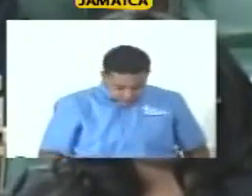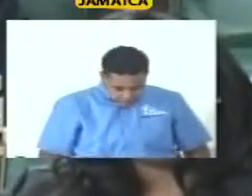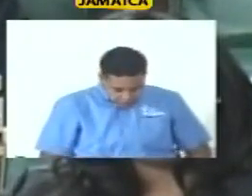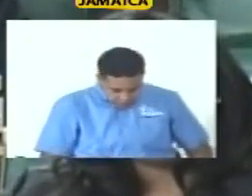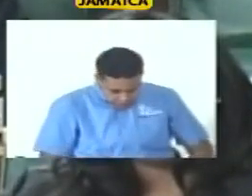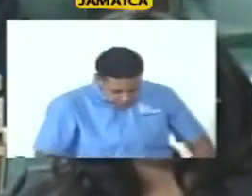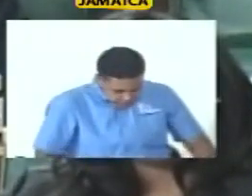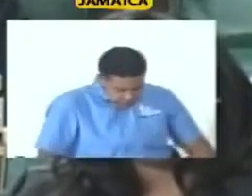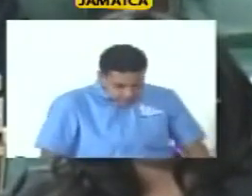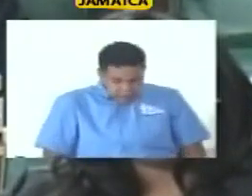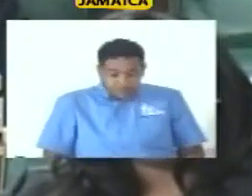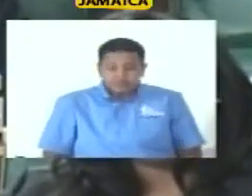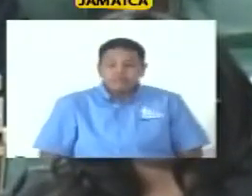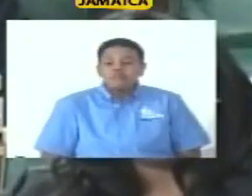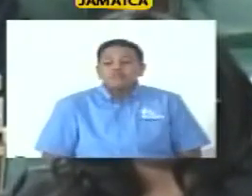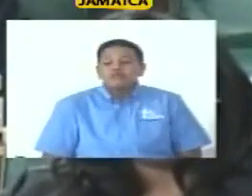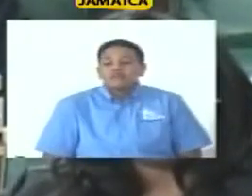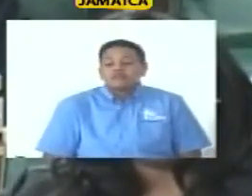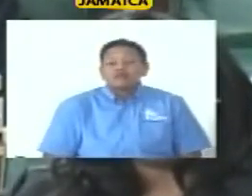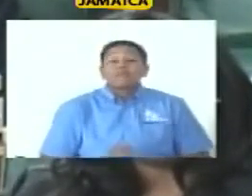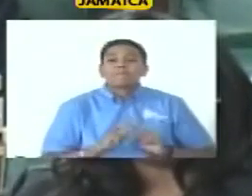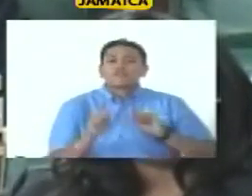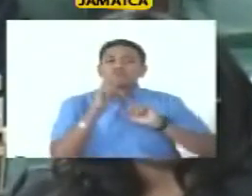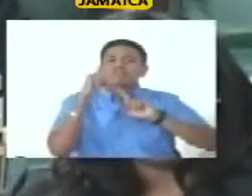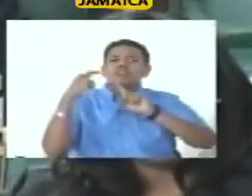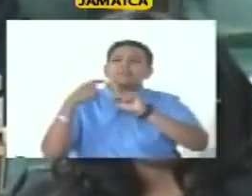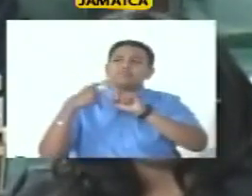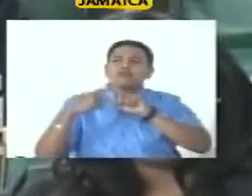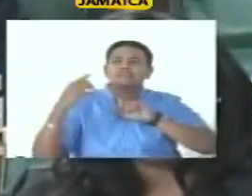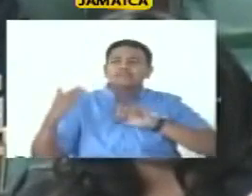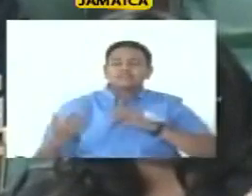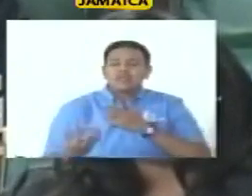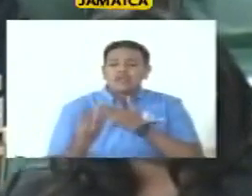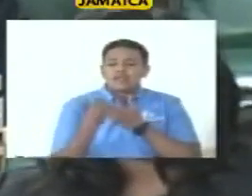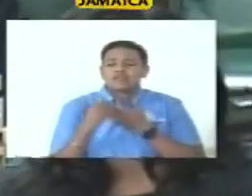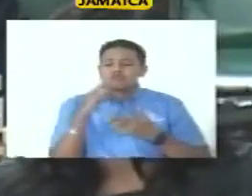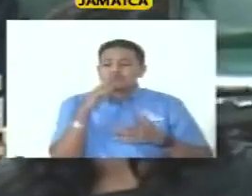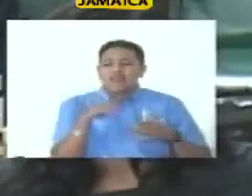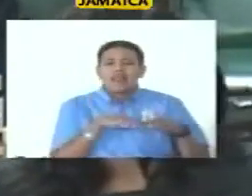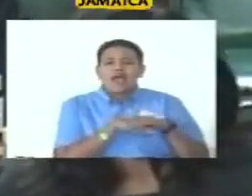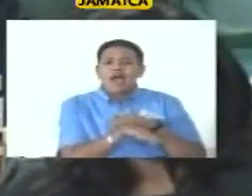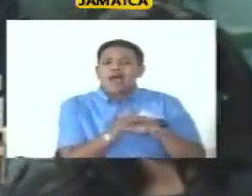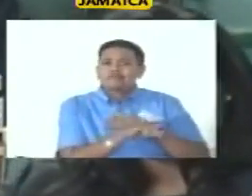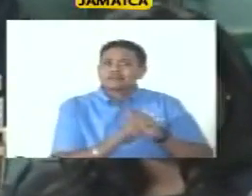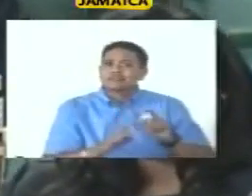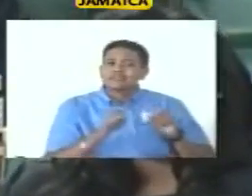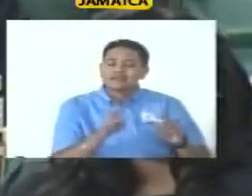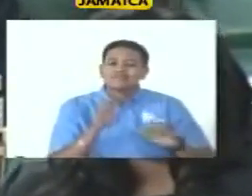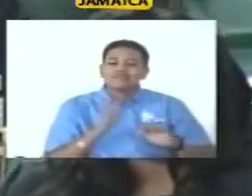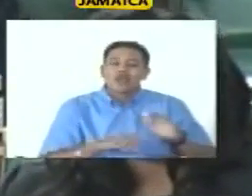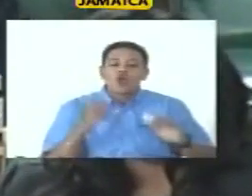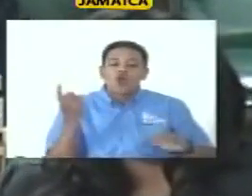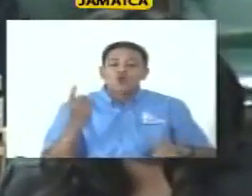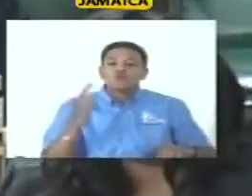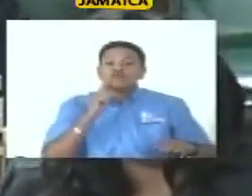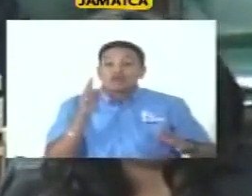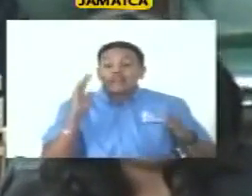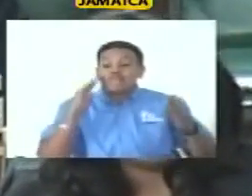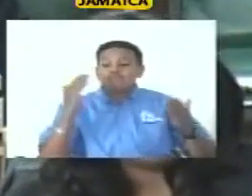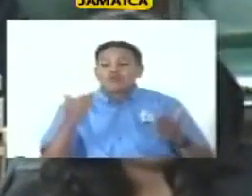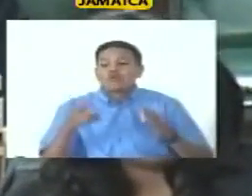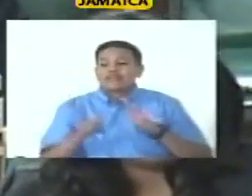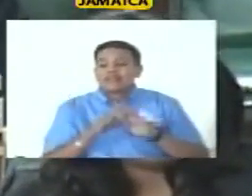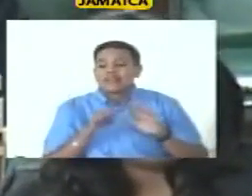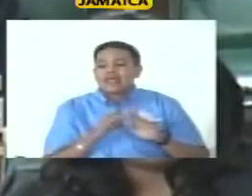engage. But it is that positive side of things, the access that it brings. Instead of always focusing on the negative